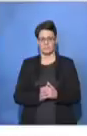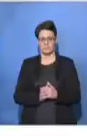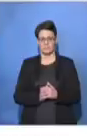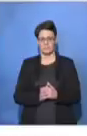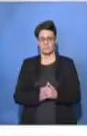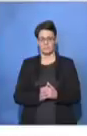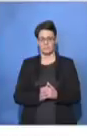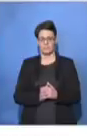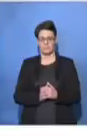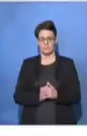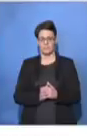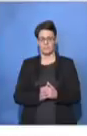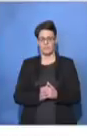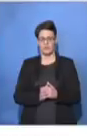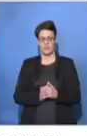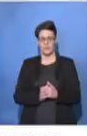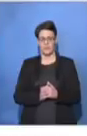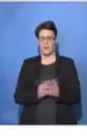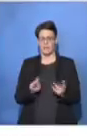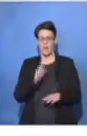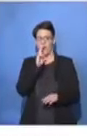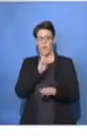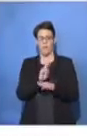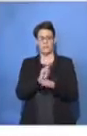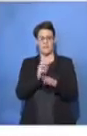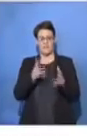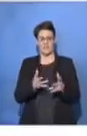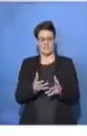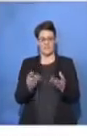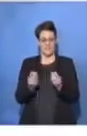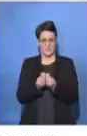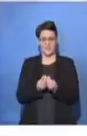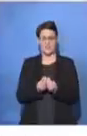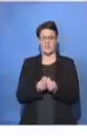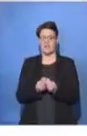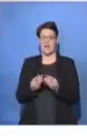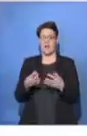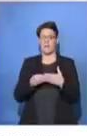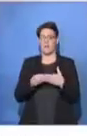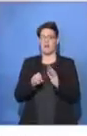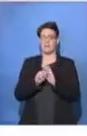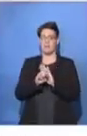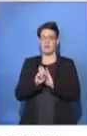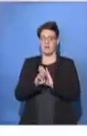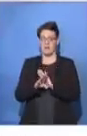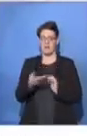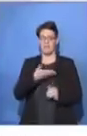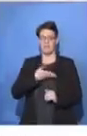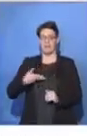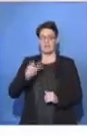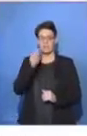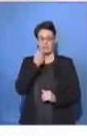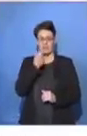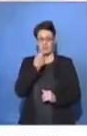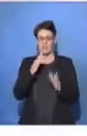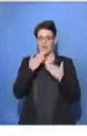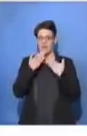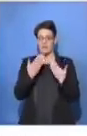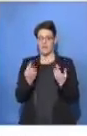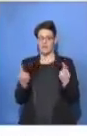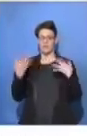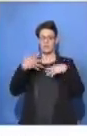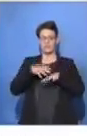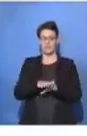Well, Excellencies, fellow observers, members of the media, ladies and gentlemen, thank you for coming to the